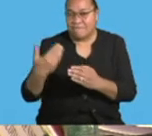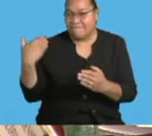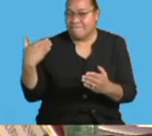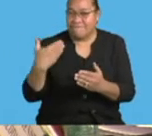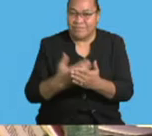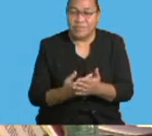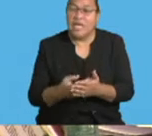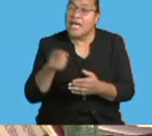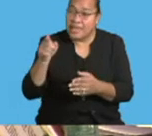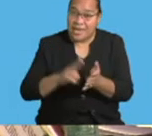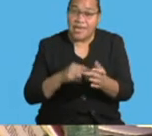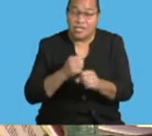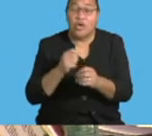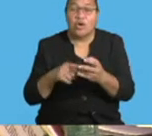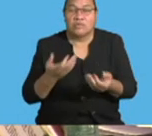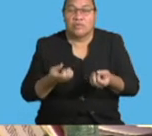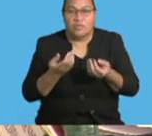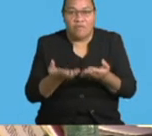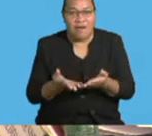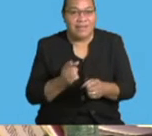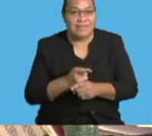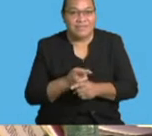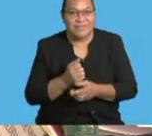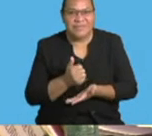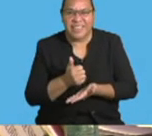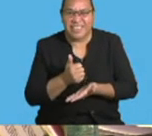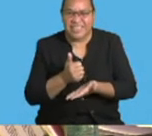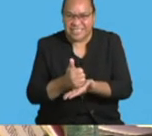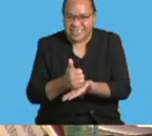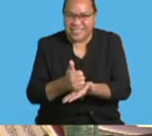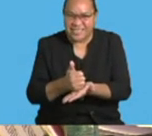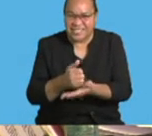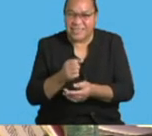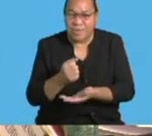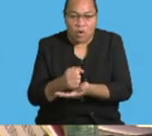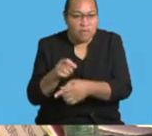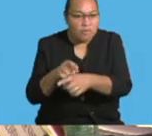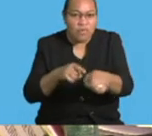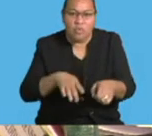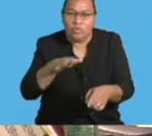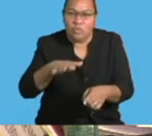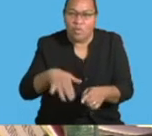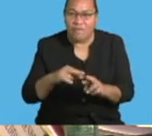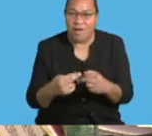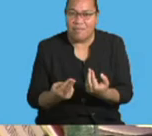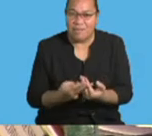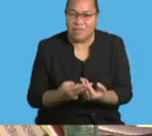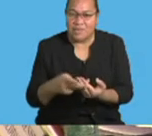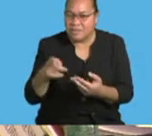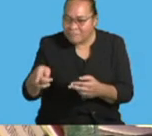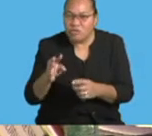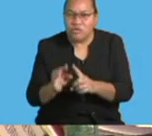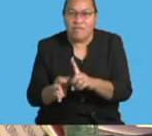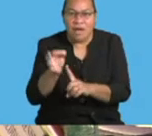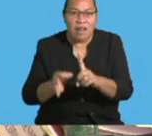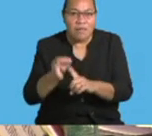this, the NGO also provides guidance and support for the advancement of poor families by way of a holistic and dynamic community